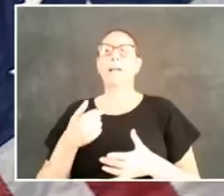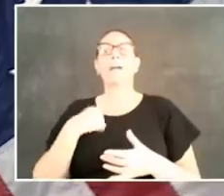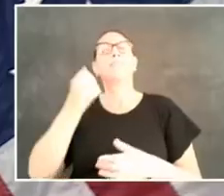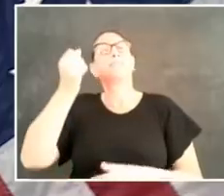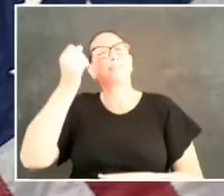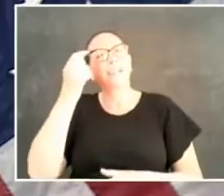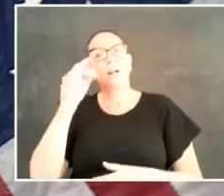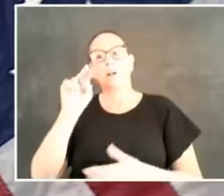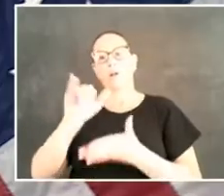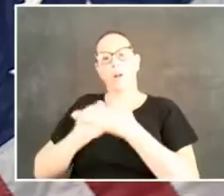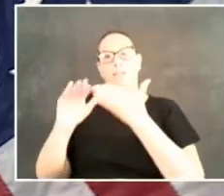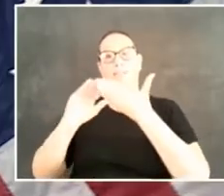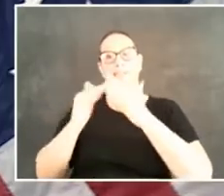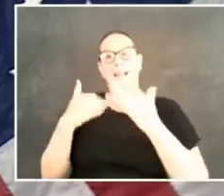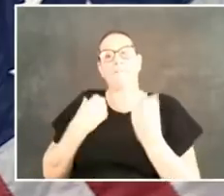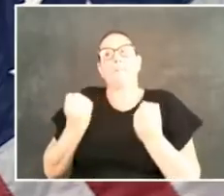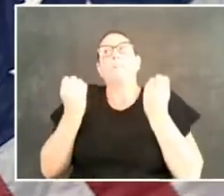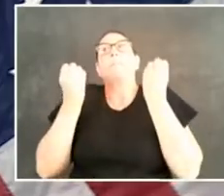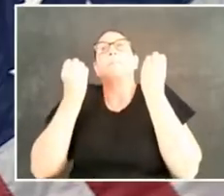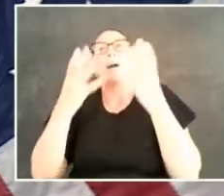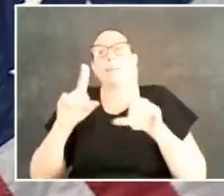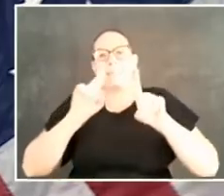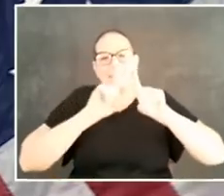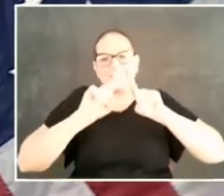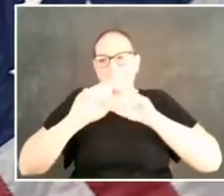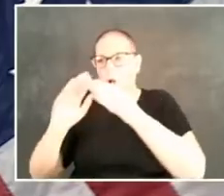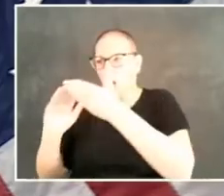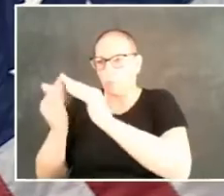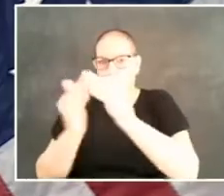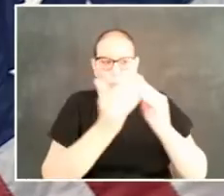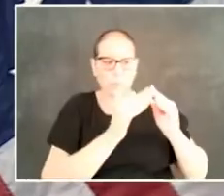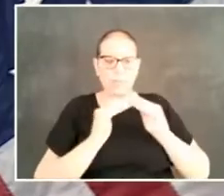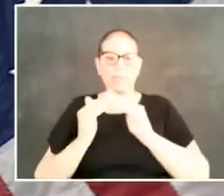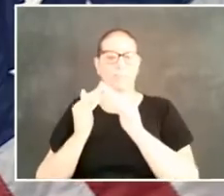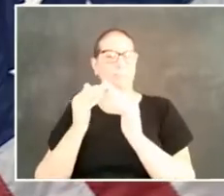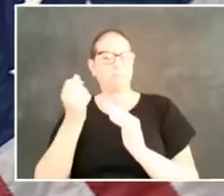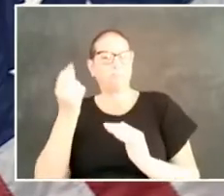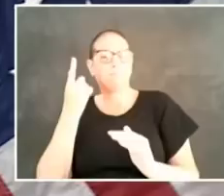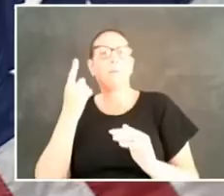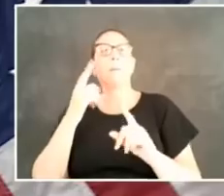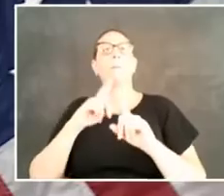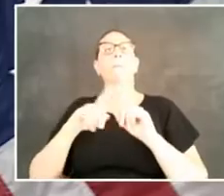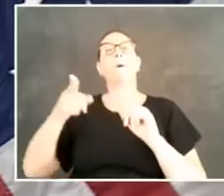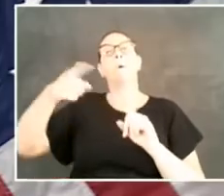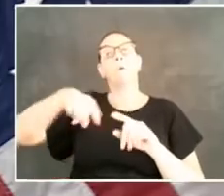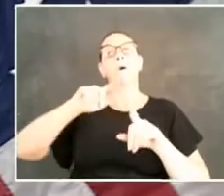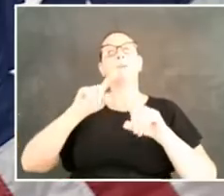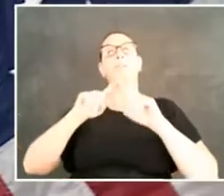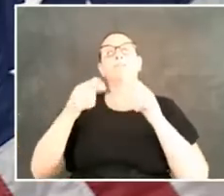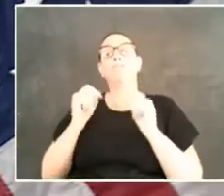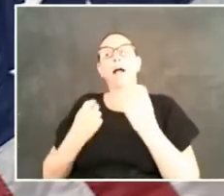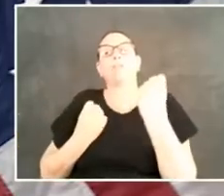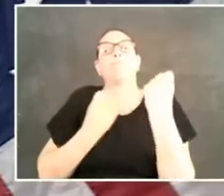heard critique of too much enforcement or not enough enforcement in a variety of different communities. So we